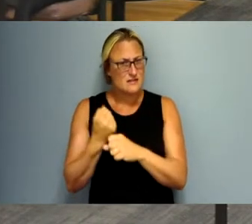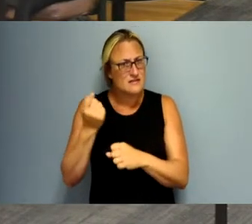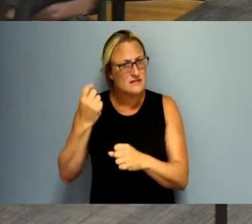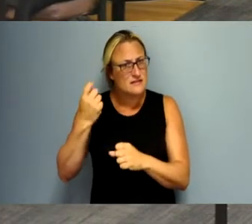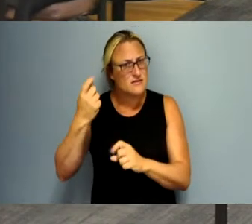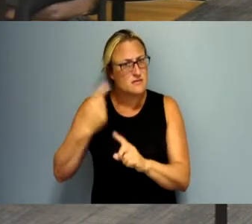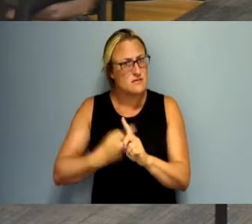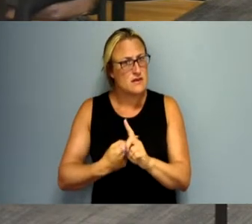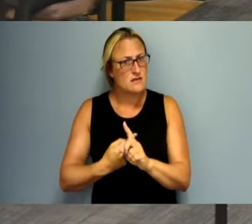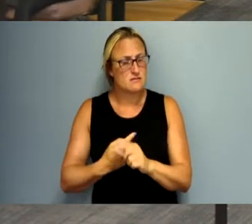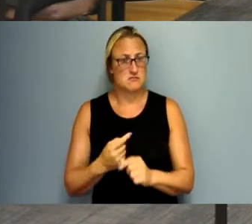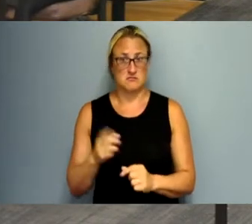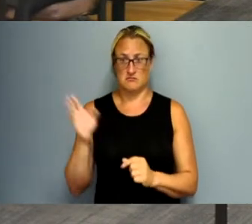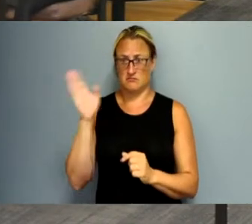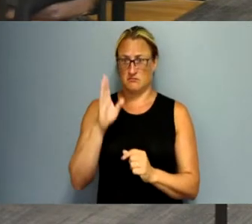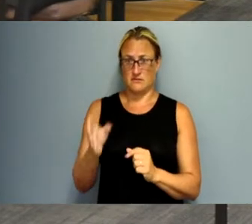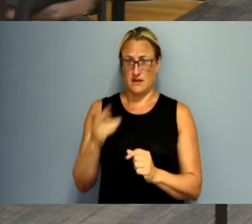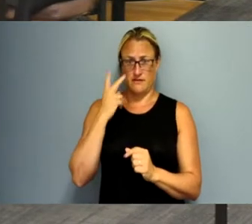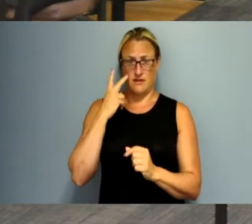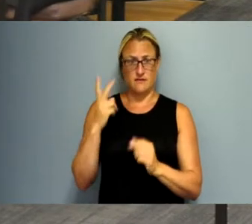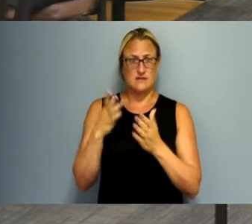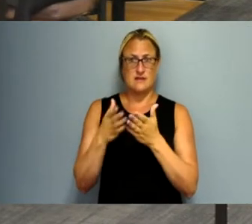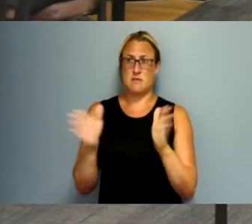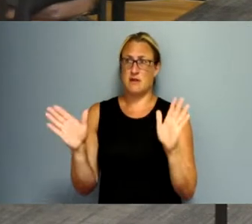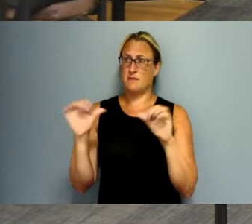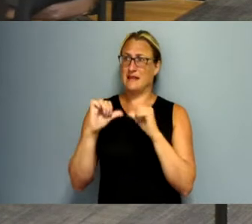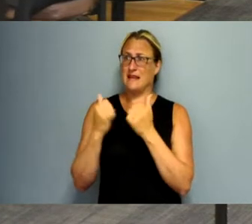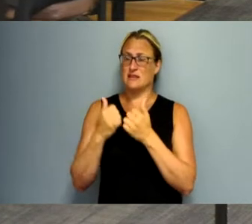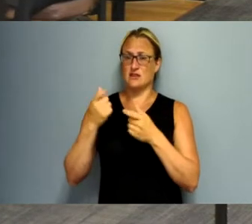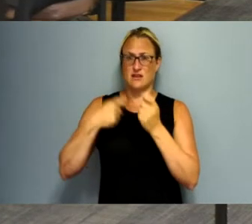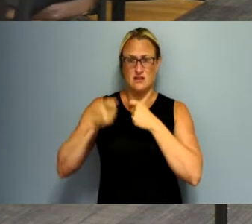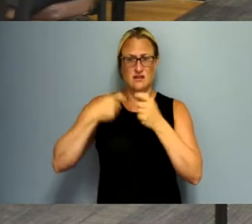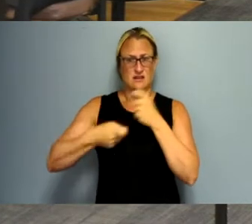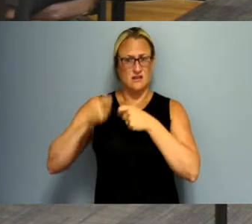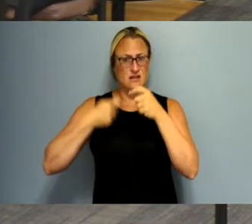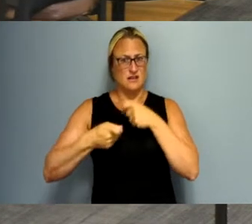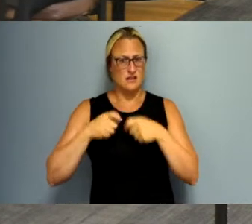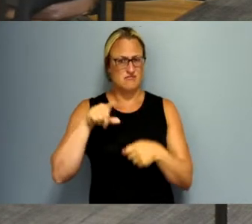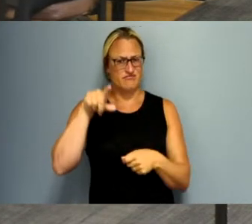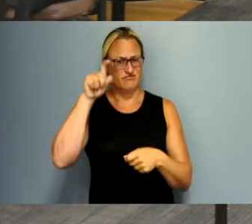I've never seen a public agency go through so many. One has to ask why.